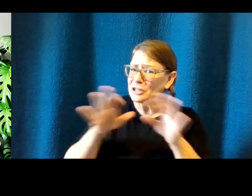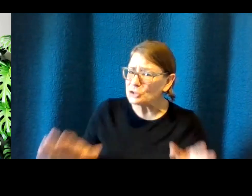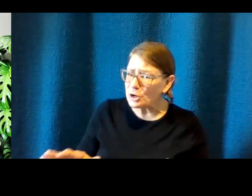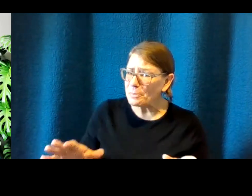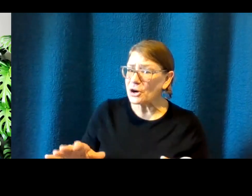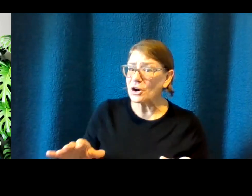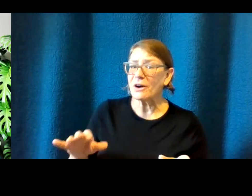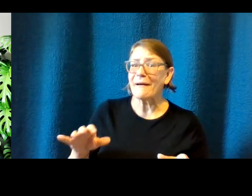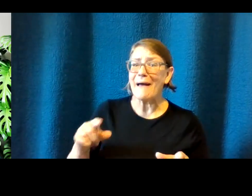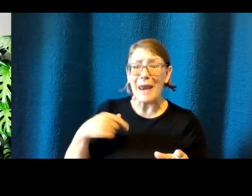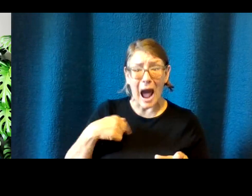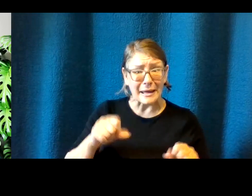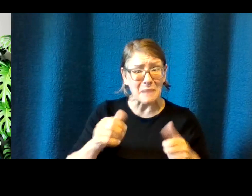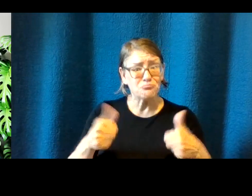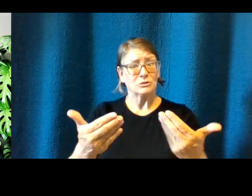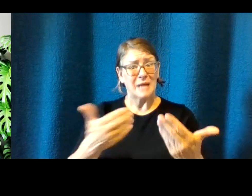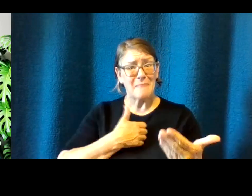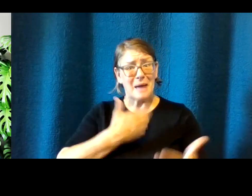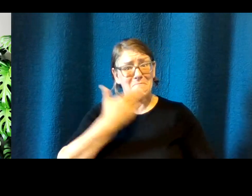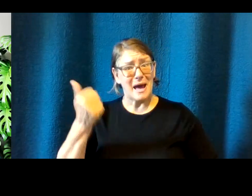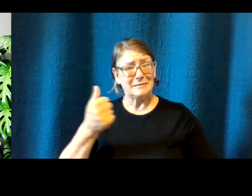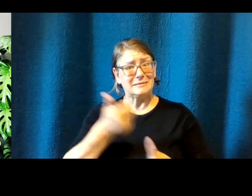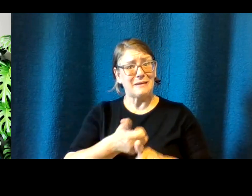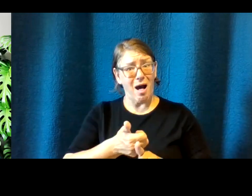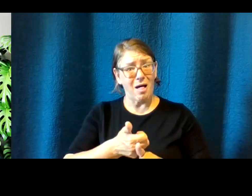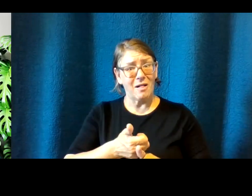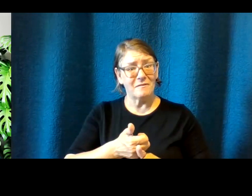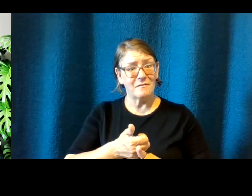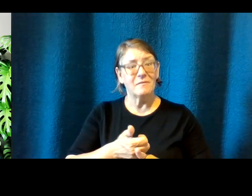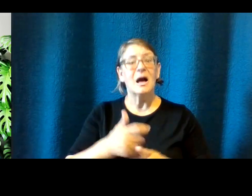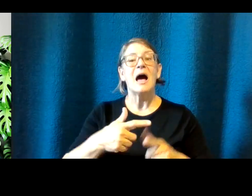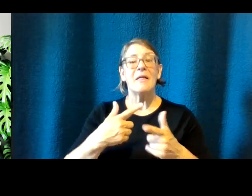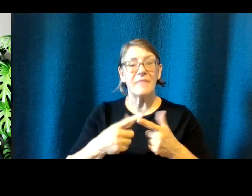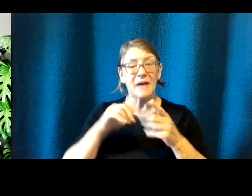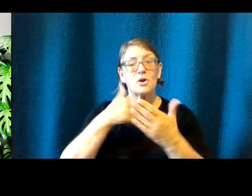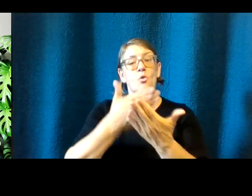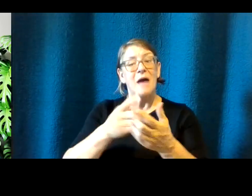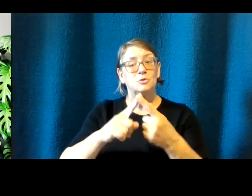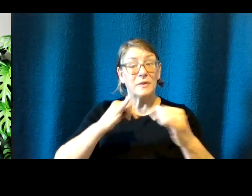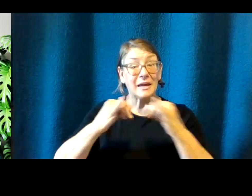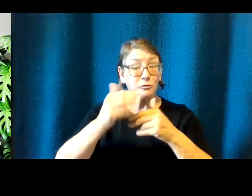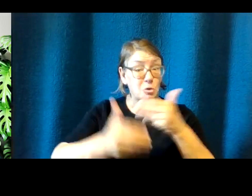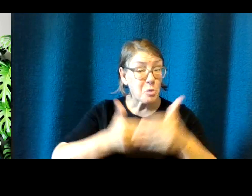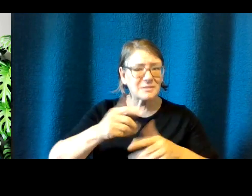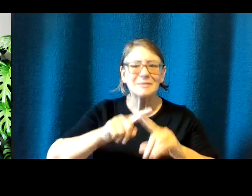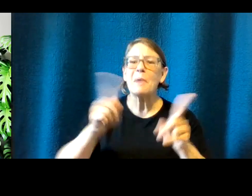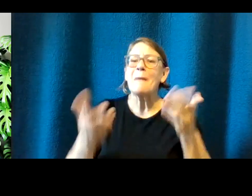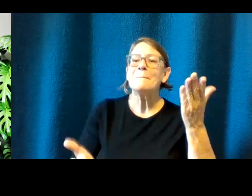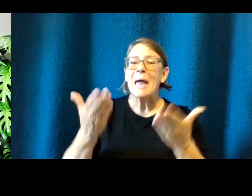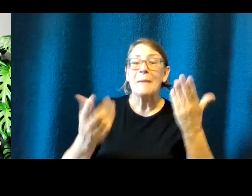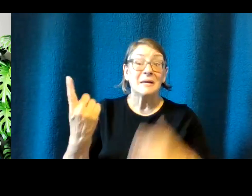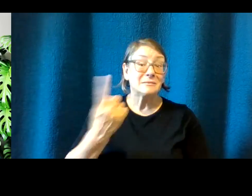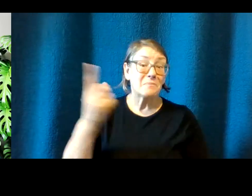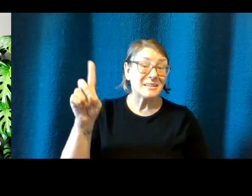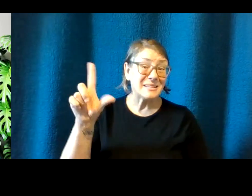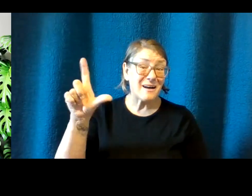their best selves. And then once we get through the job fair, it's the interview process. Maybe there's also something the DLT or the